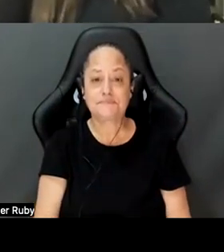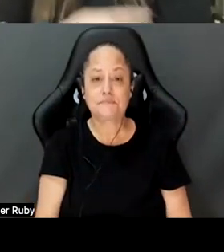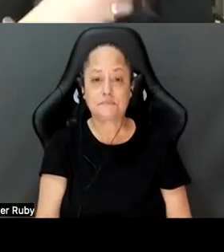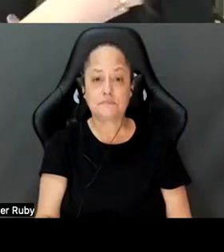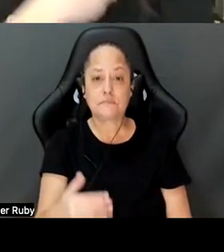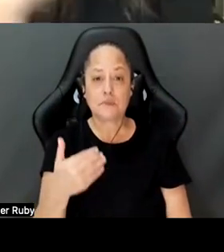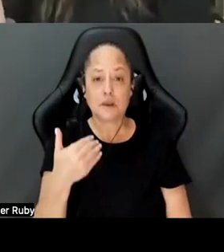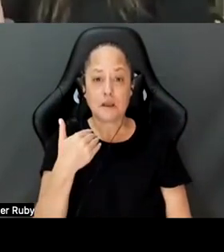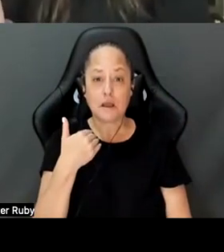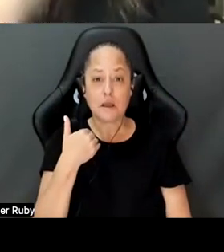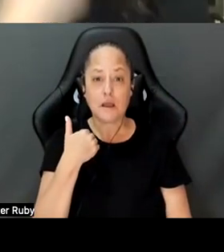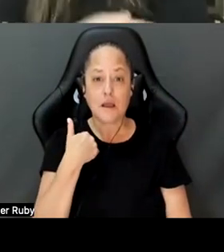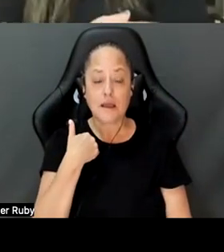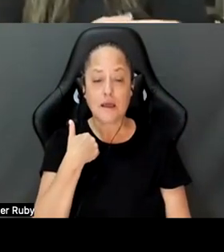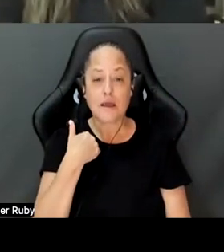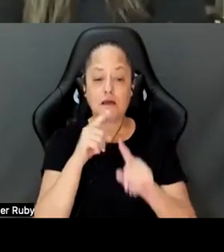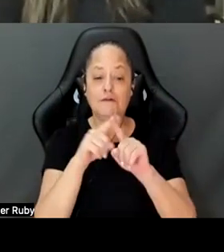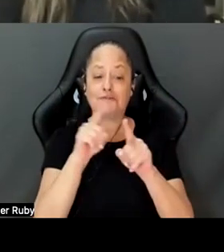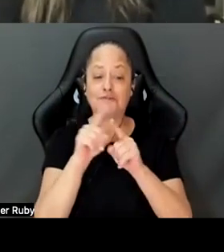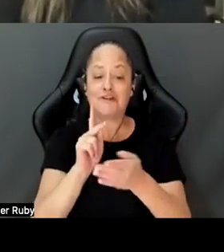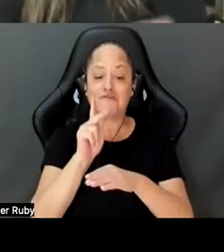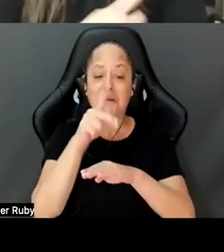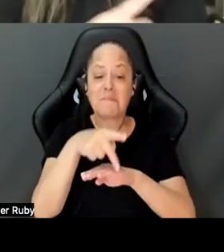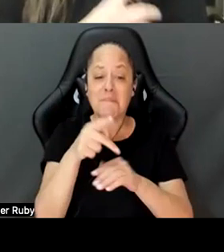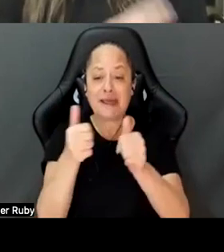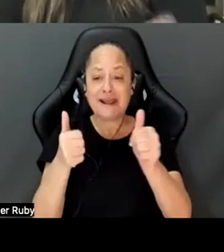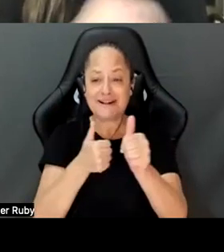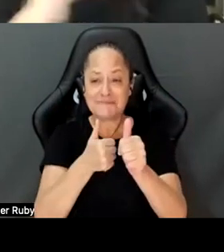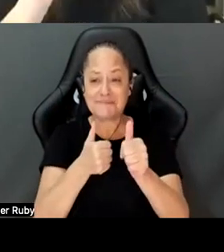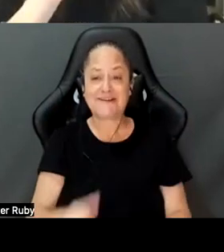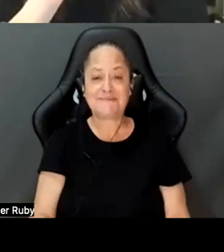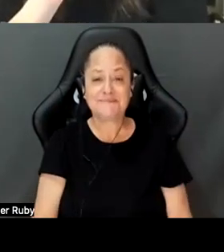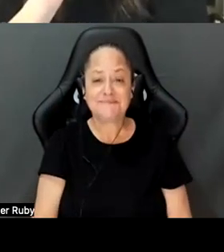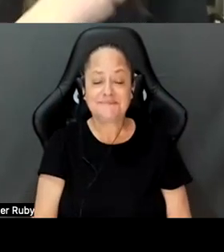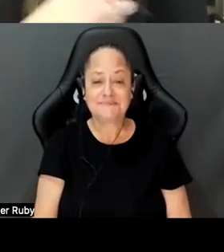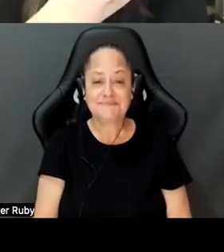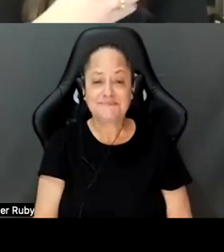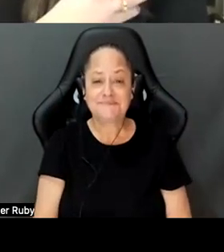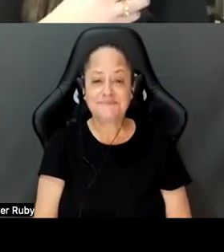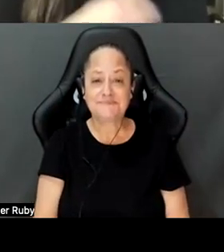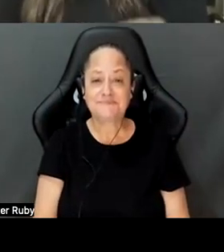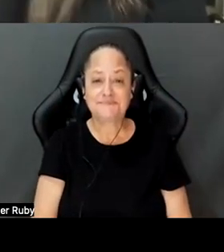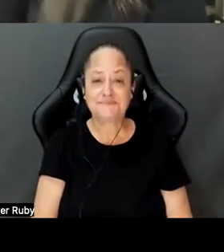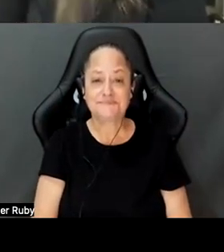I have a bunch of plants behind me, obviously, and